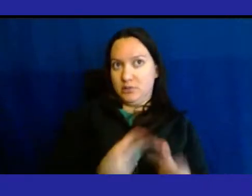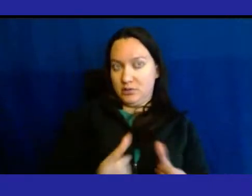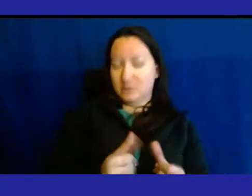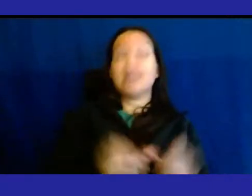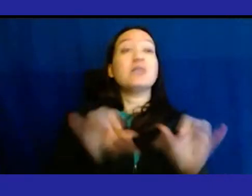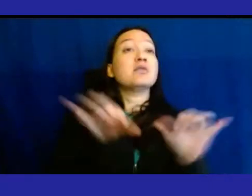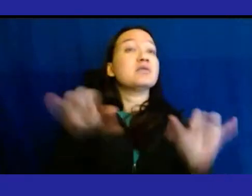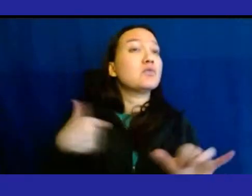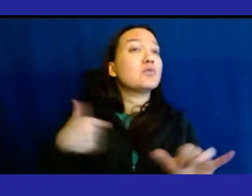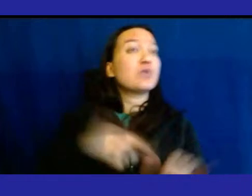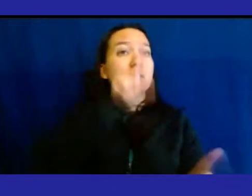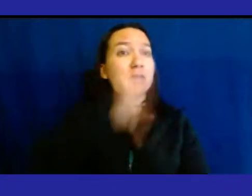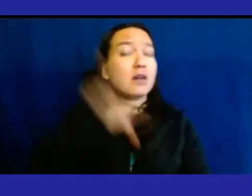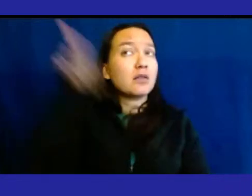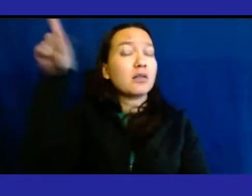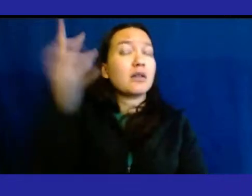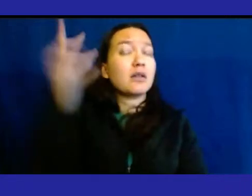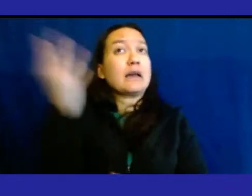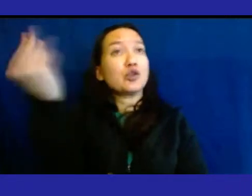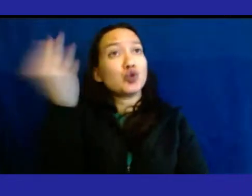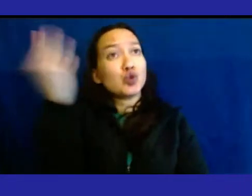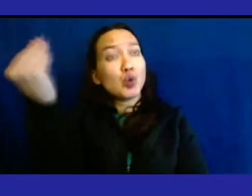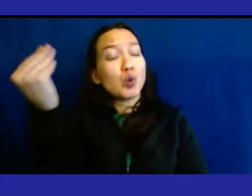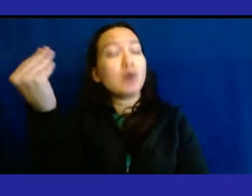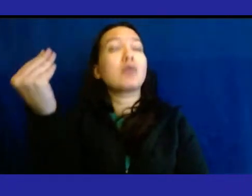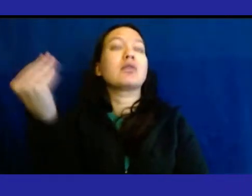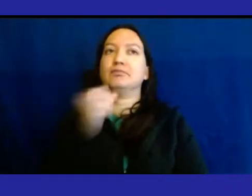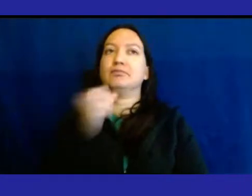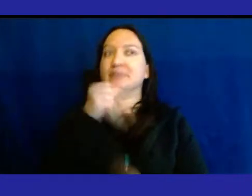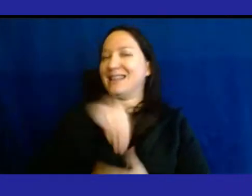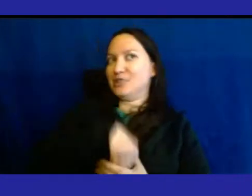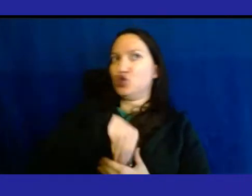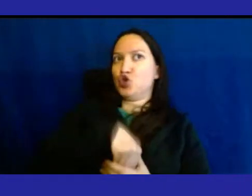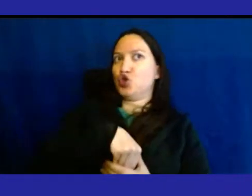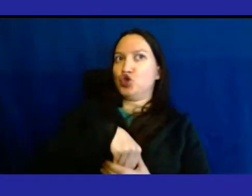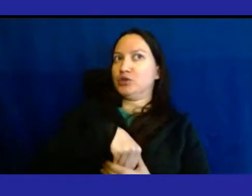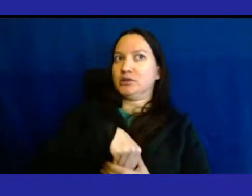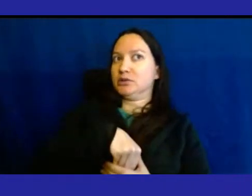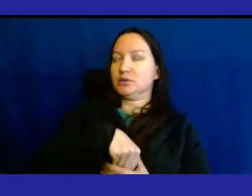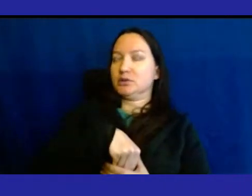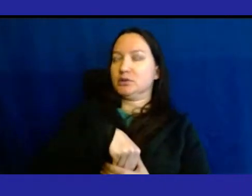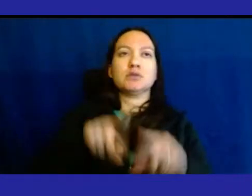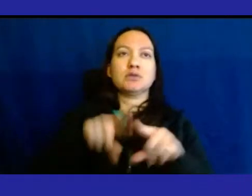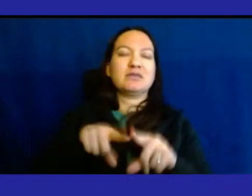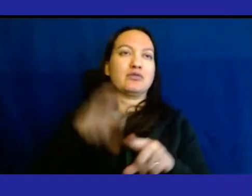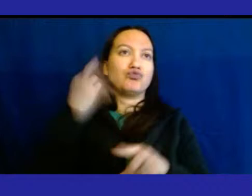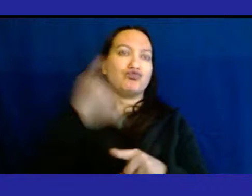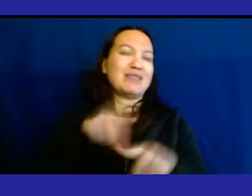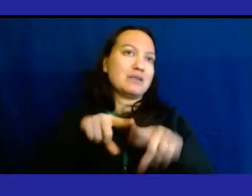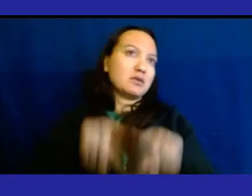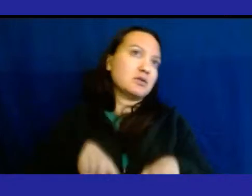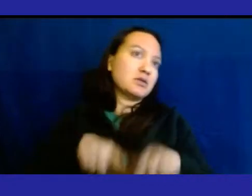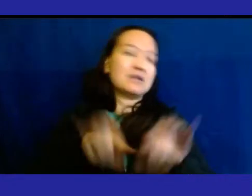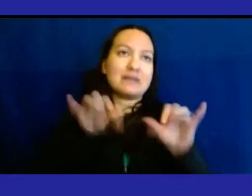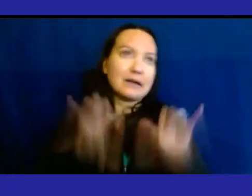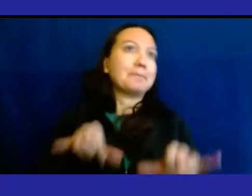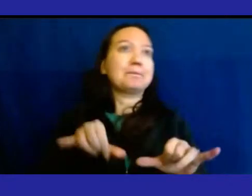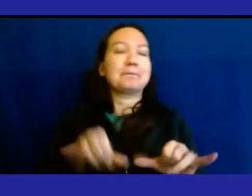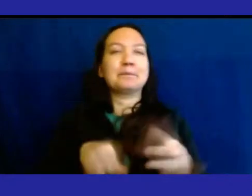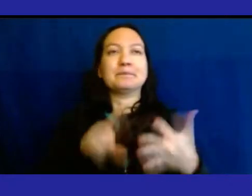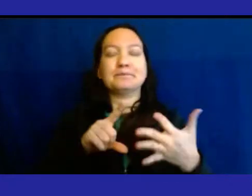to the complaint would be to the external and not the internal, since the basis of the two are the same. So that would be an administrative